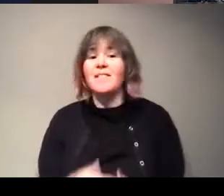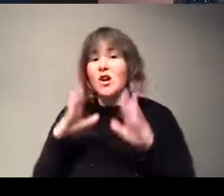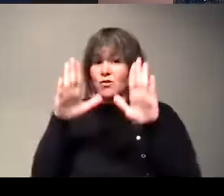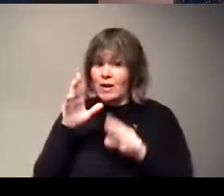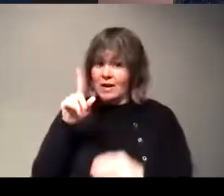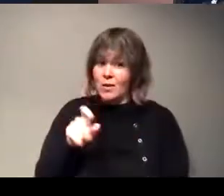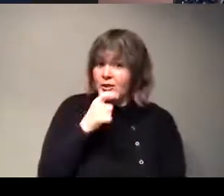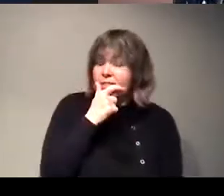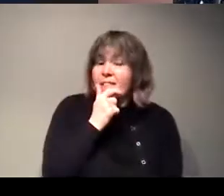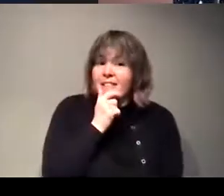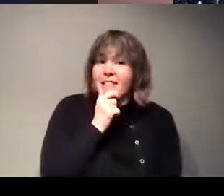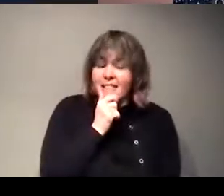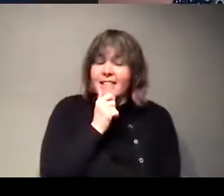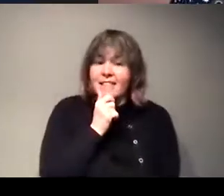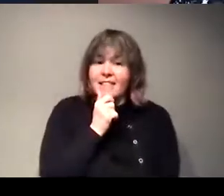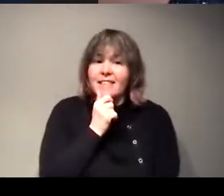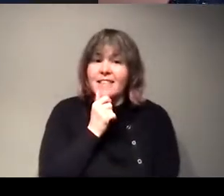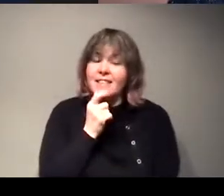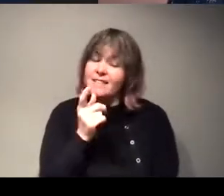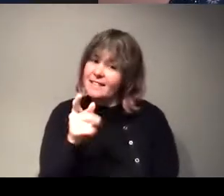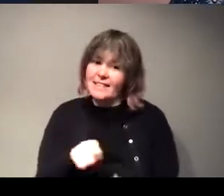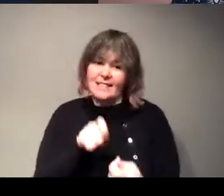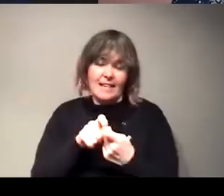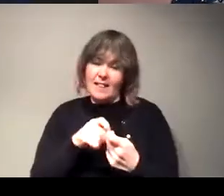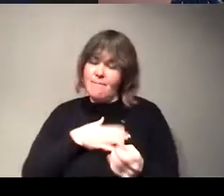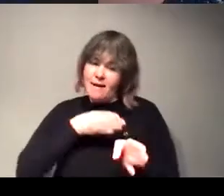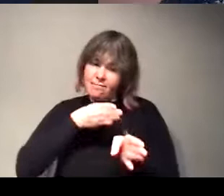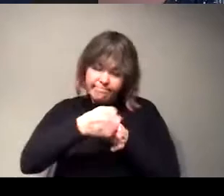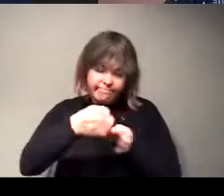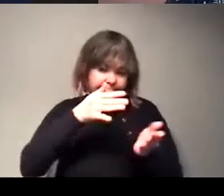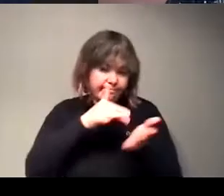questions. So this is exactly what I study.